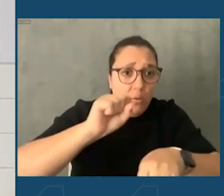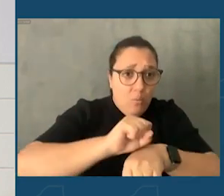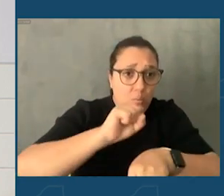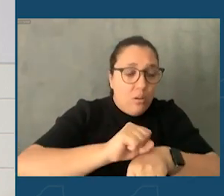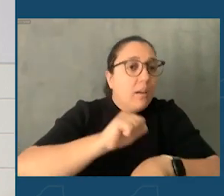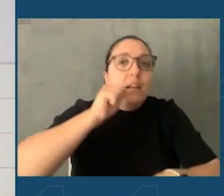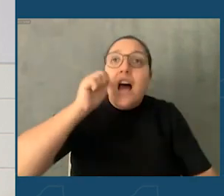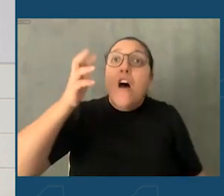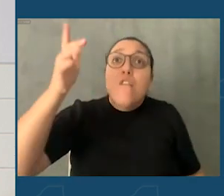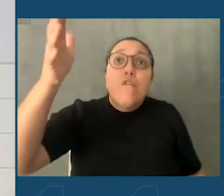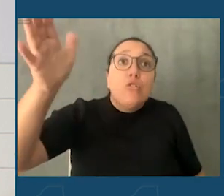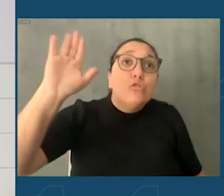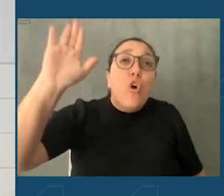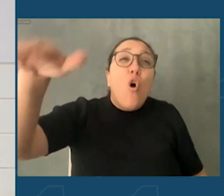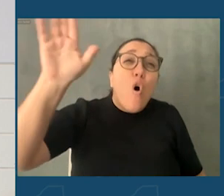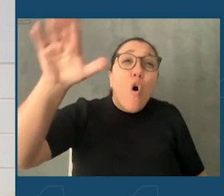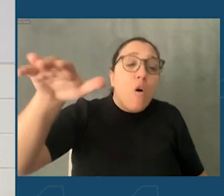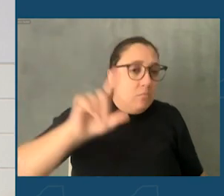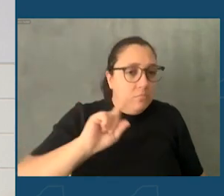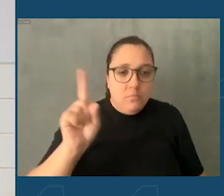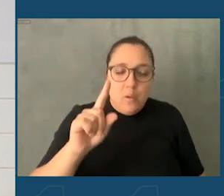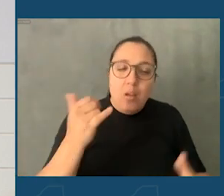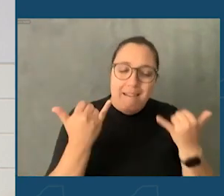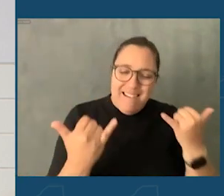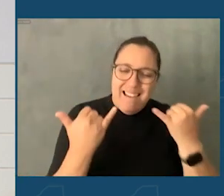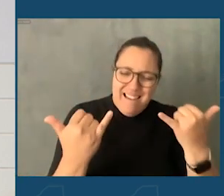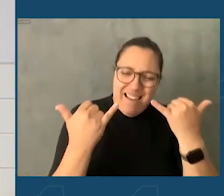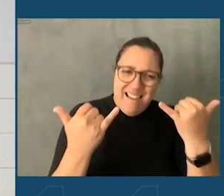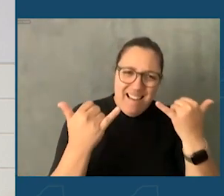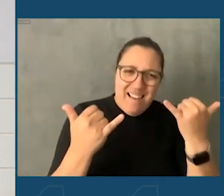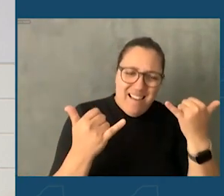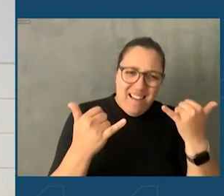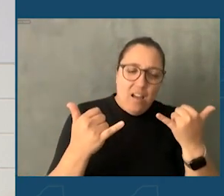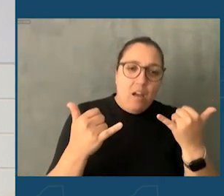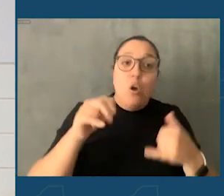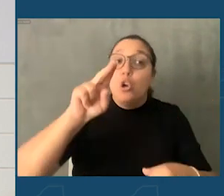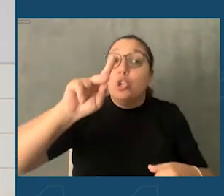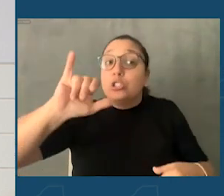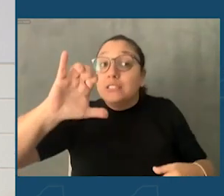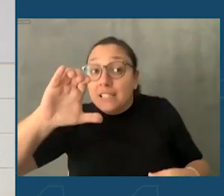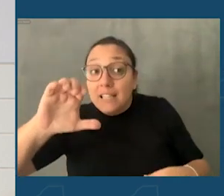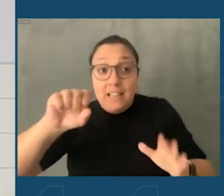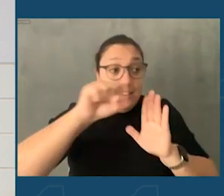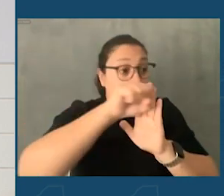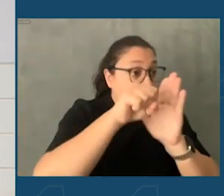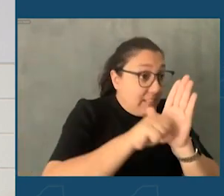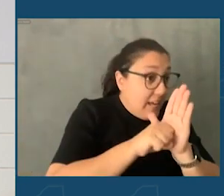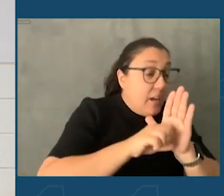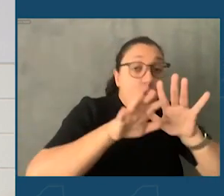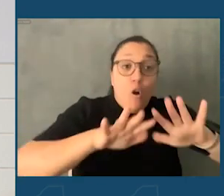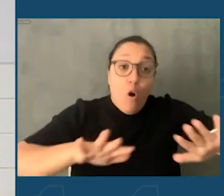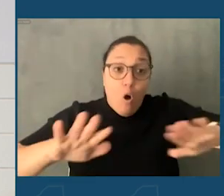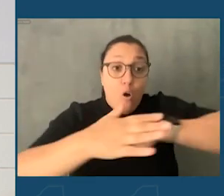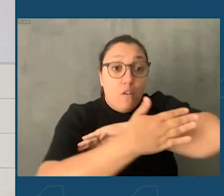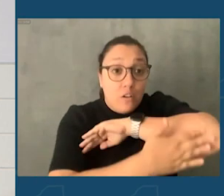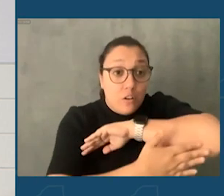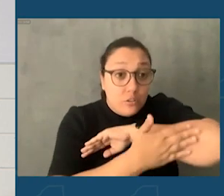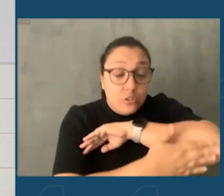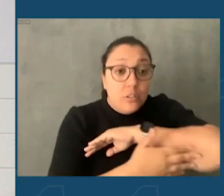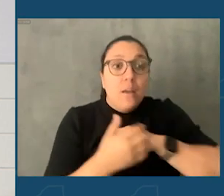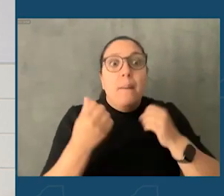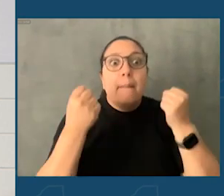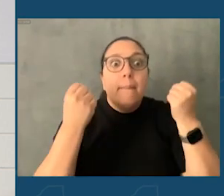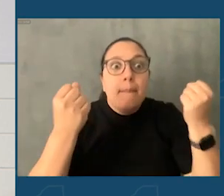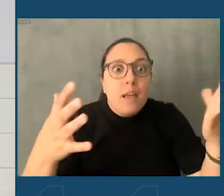but now. In New York City, throughout our state and across the country, we have thousands of unfilled